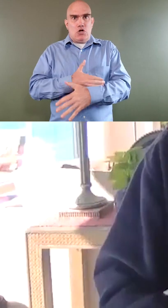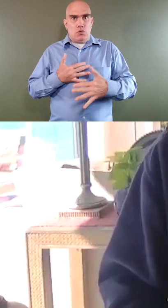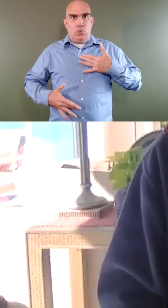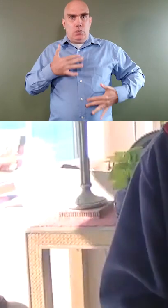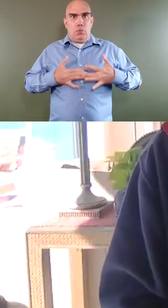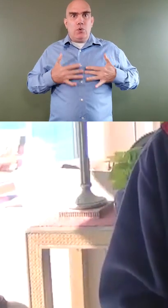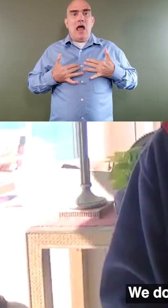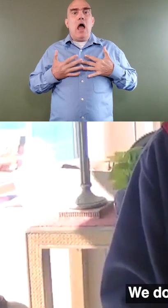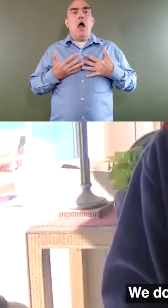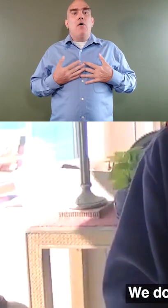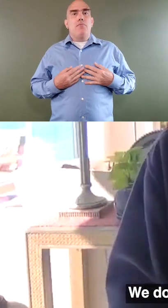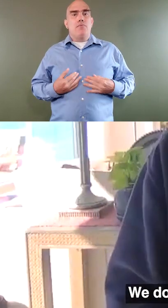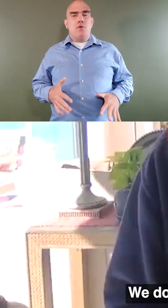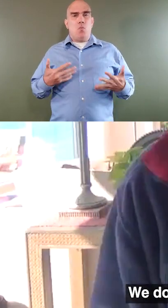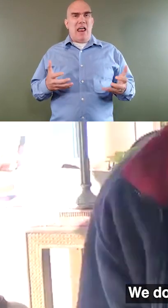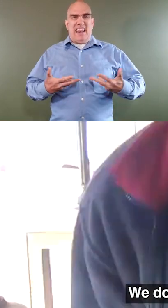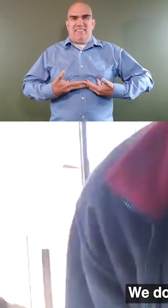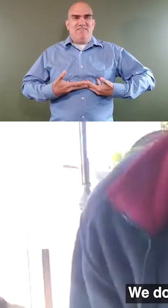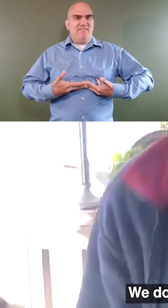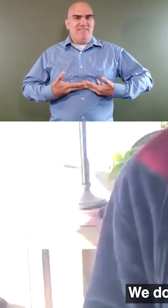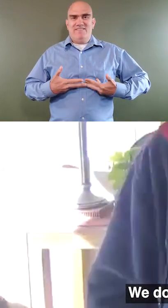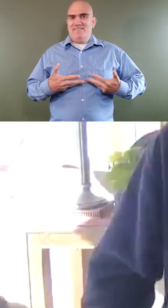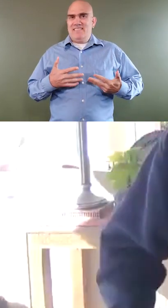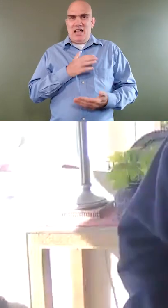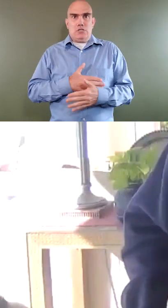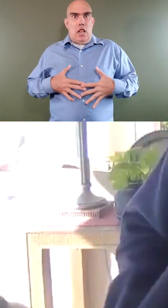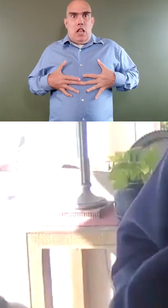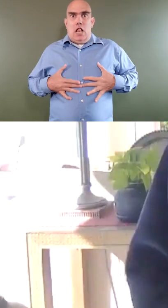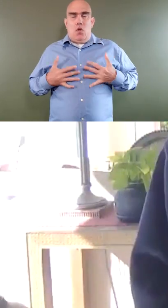your body. Well, we don't want to leave that energy there.